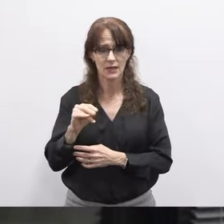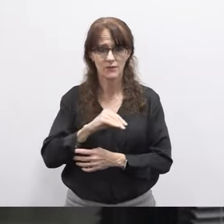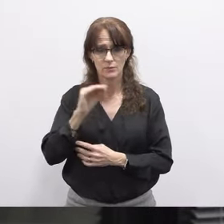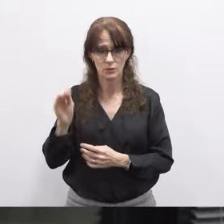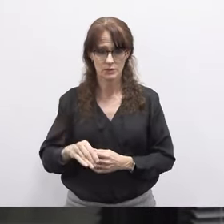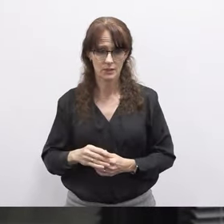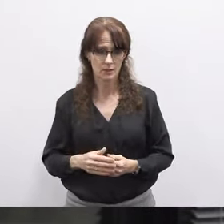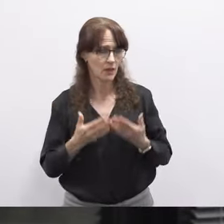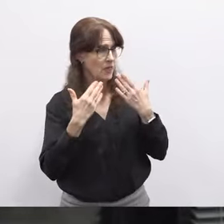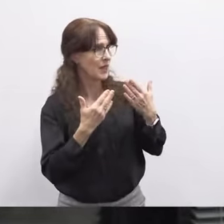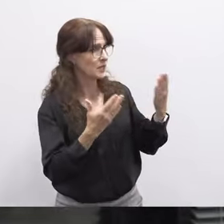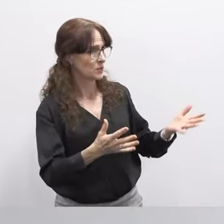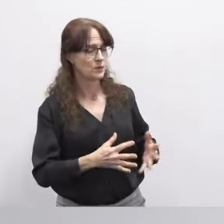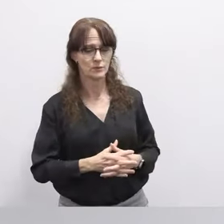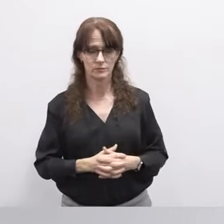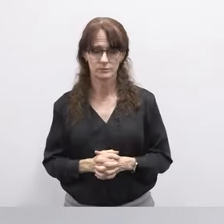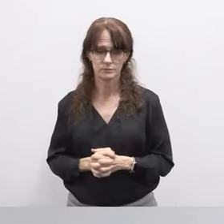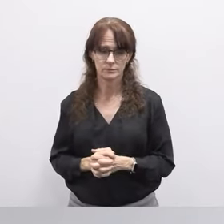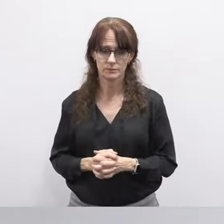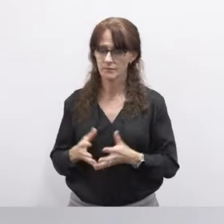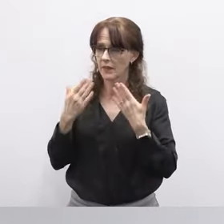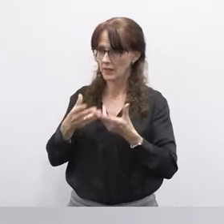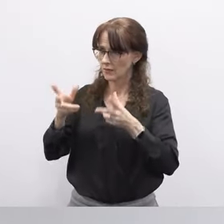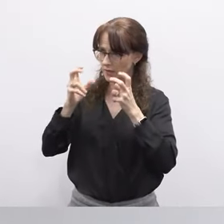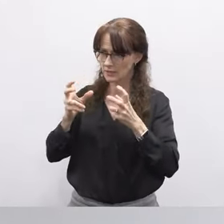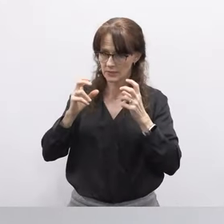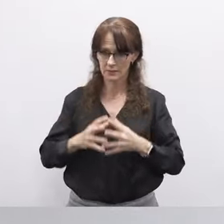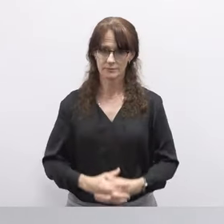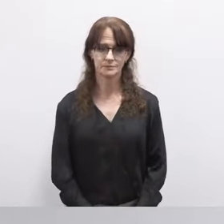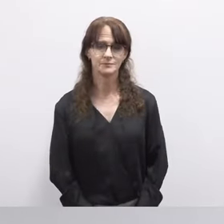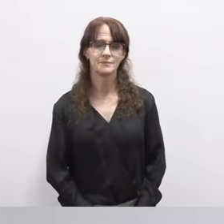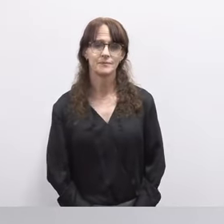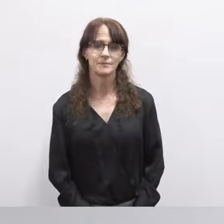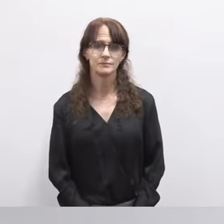Thank you. Your time is up. Thank you. Thank you for listening.